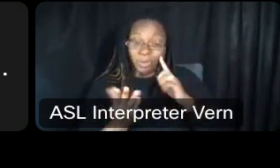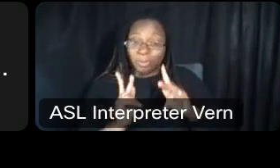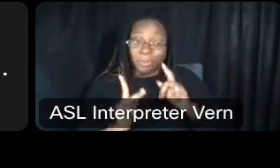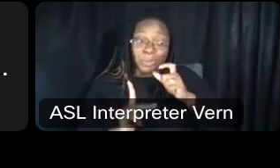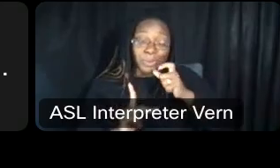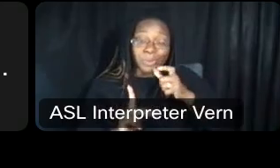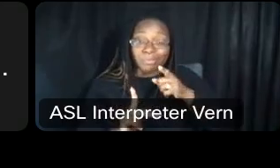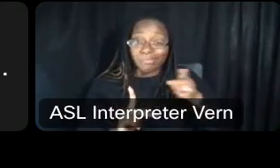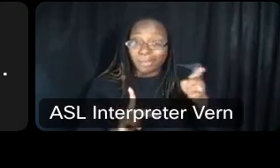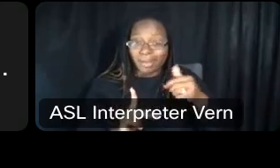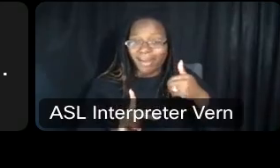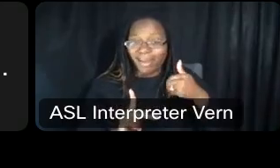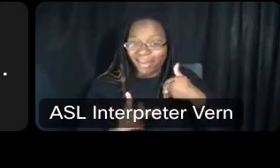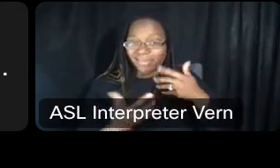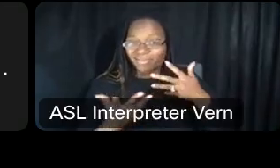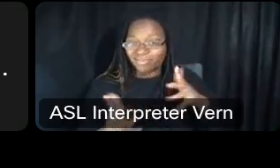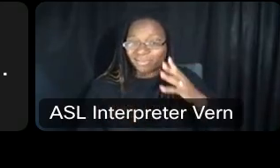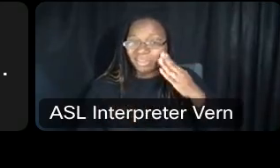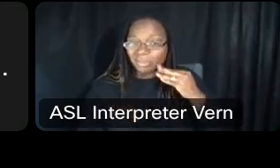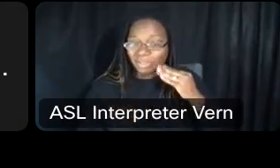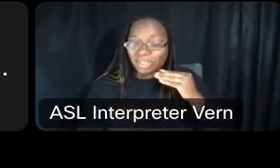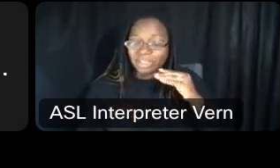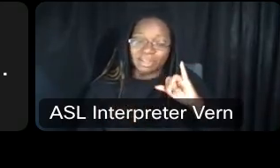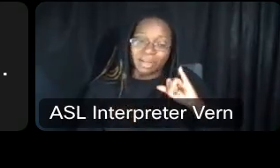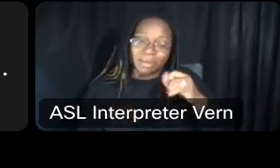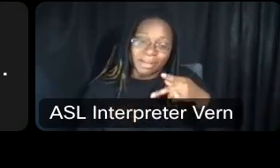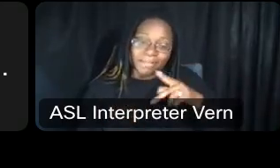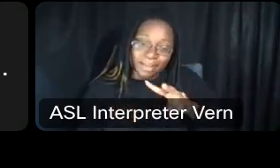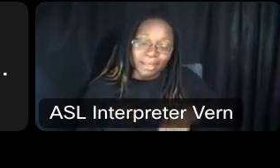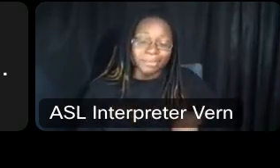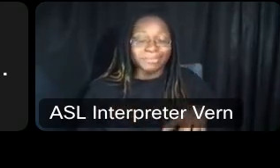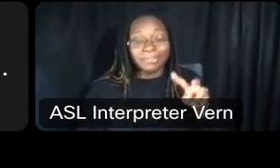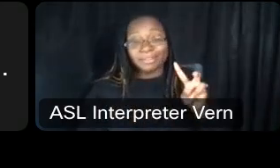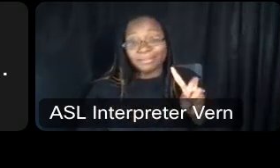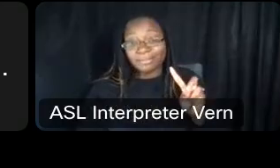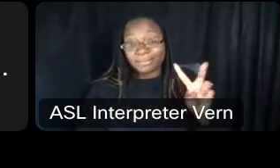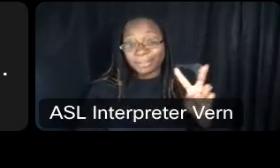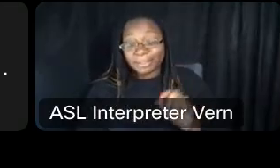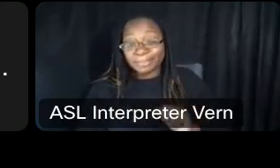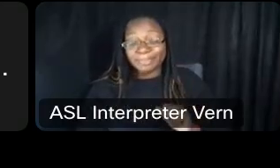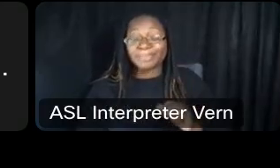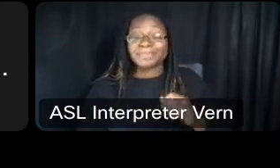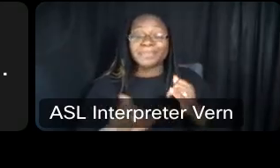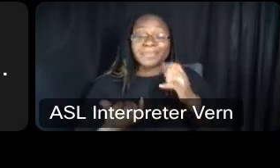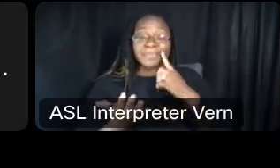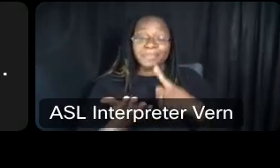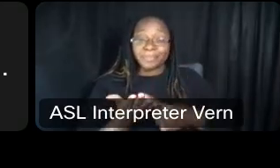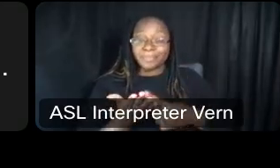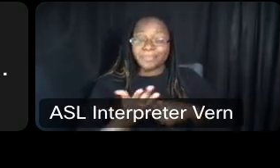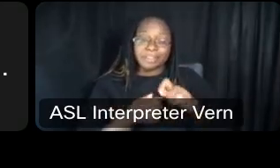experienced intimate partner violence, domestic violence. From there, we're going to talk about what are some of those specific